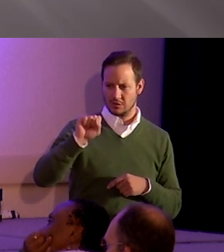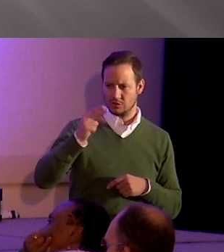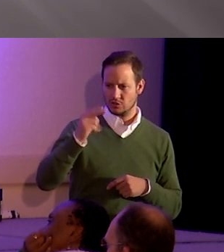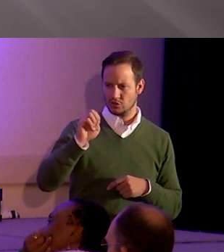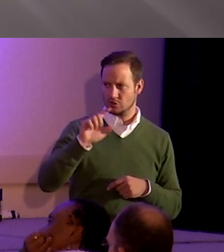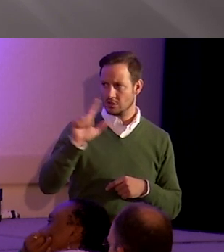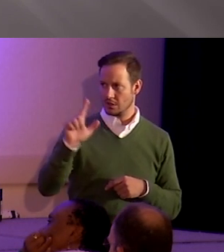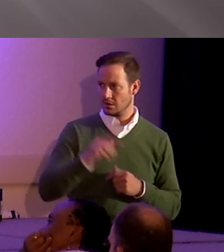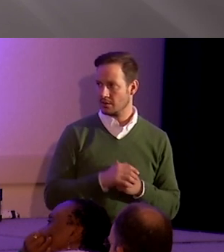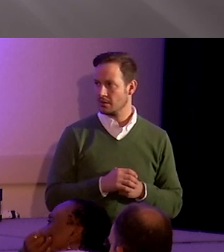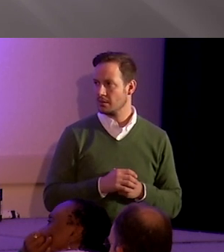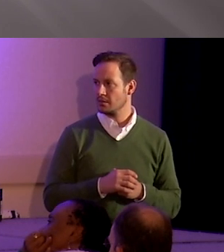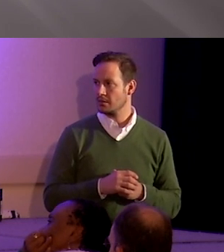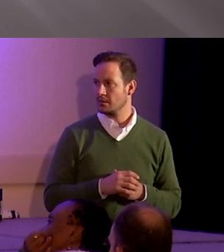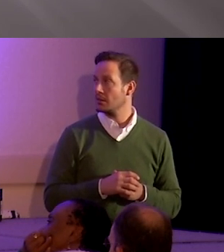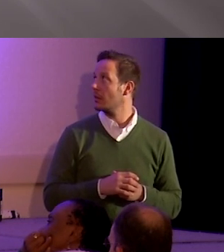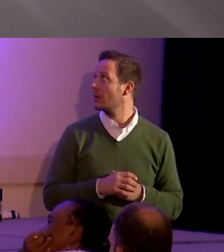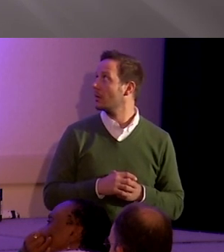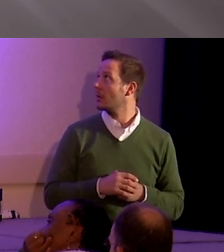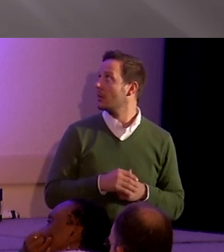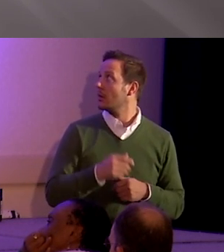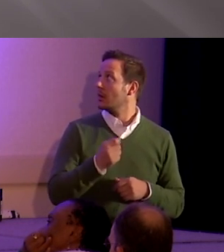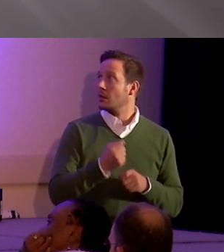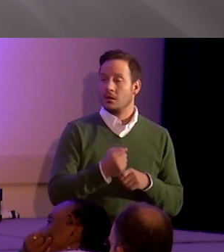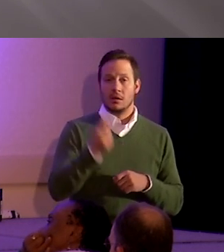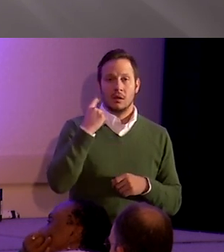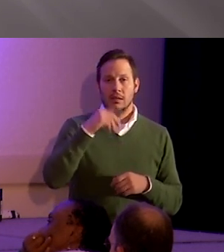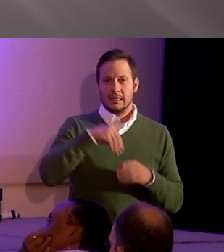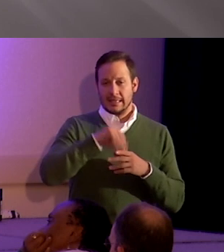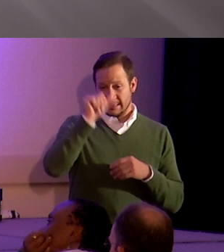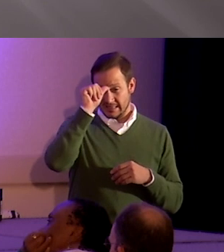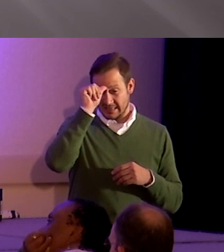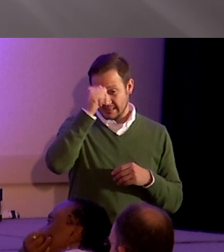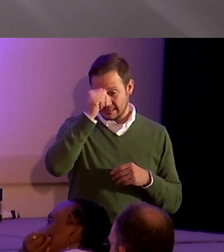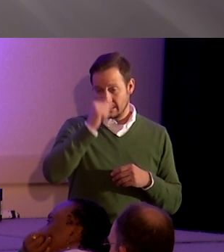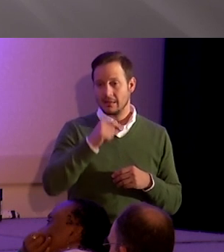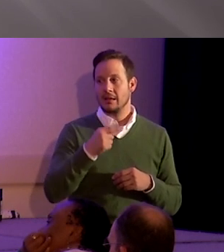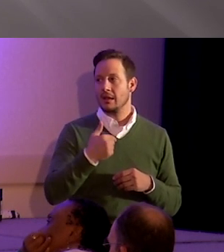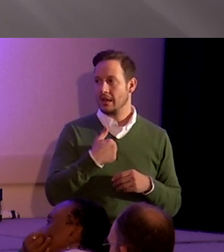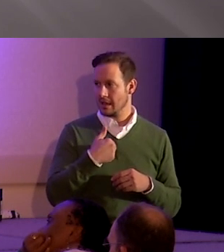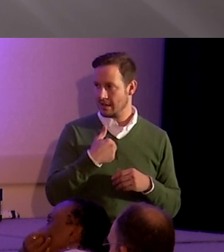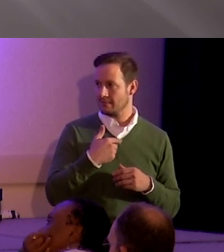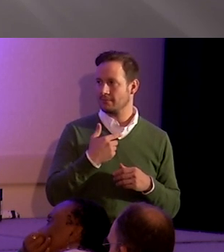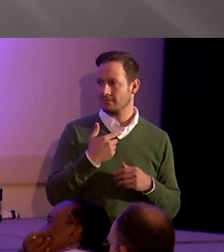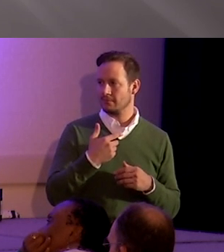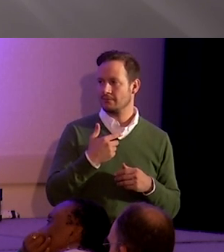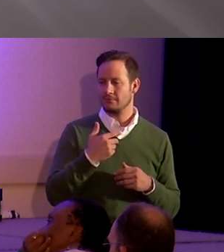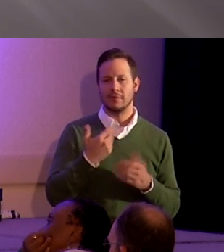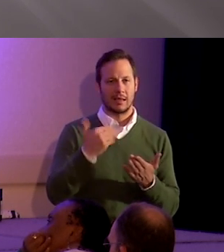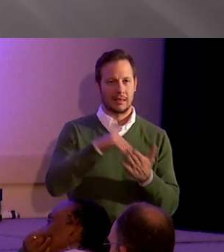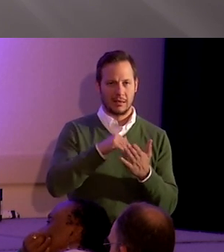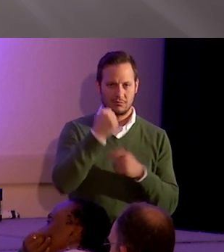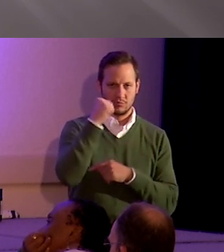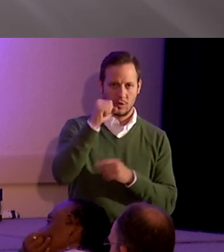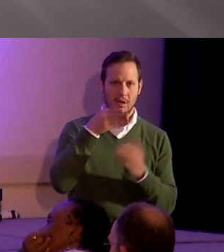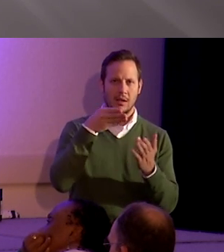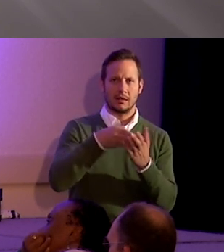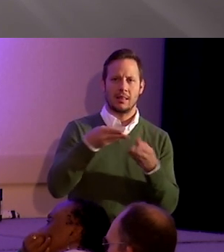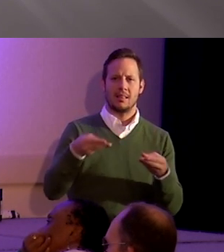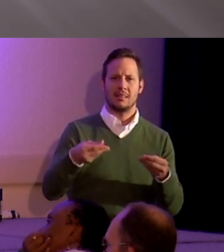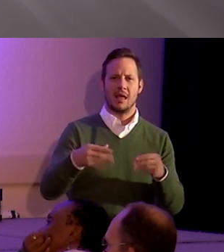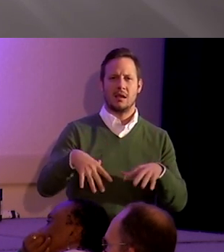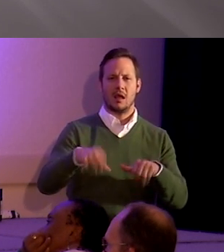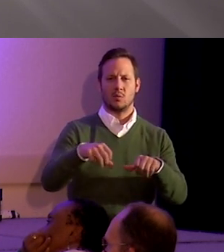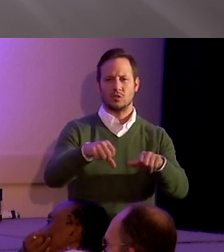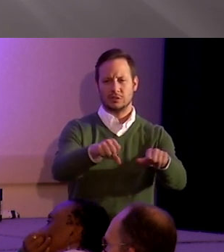In March of last year, a women's group in Orissa, India, staged a semi-nude protest against land acquisition